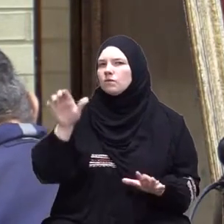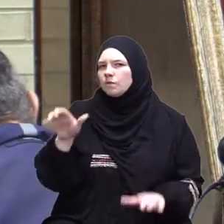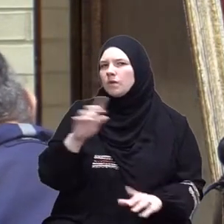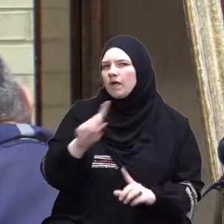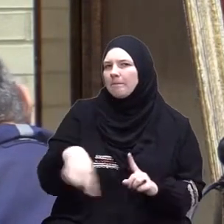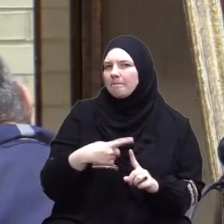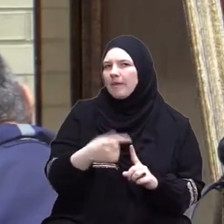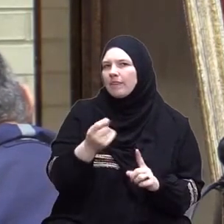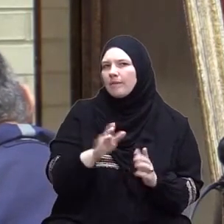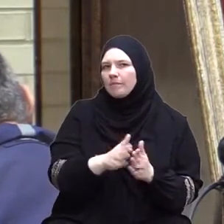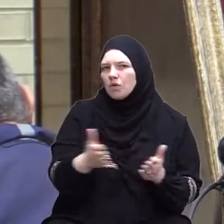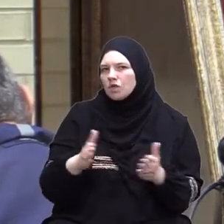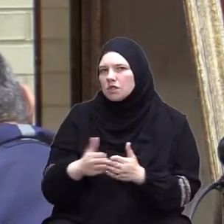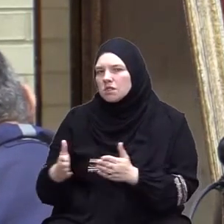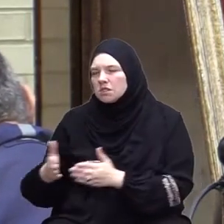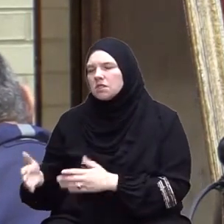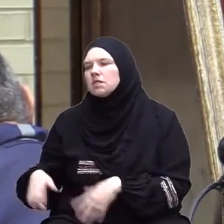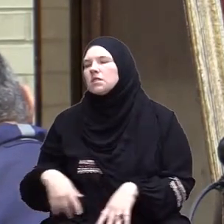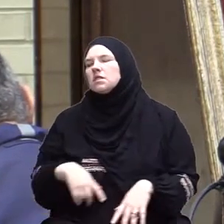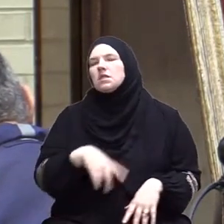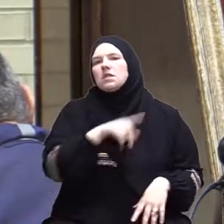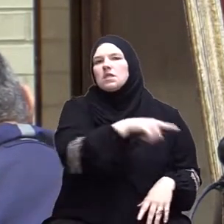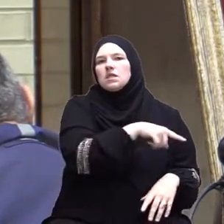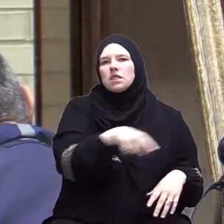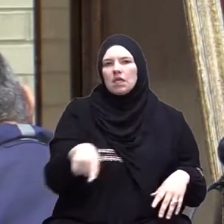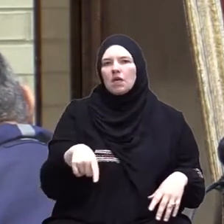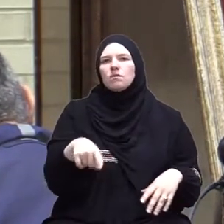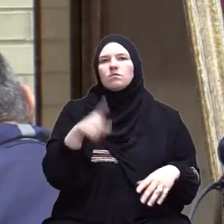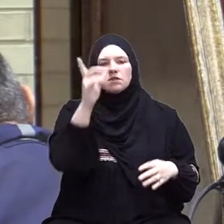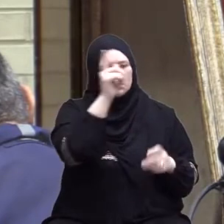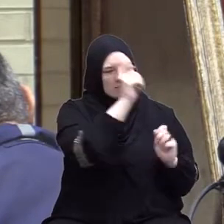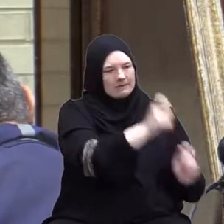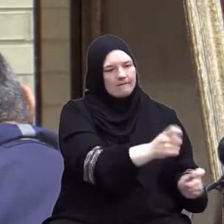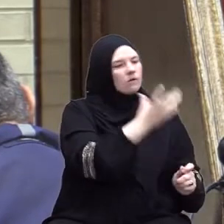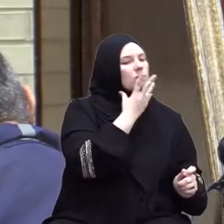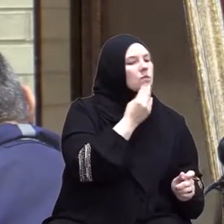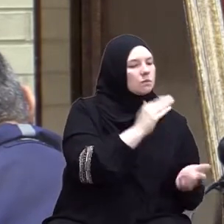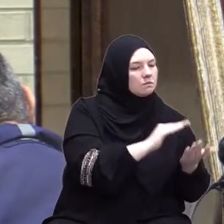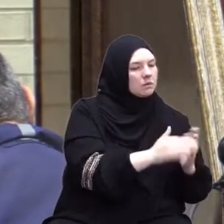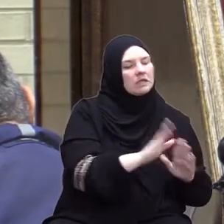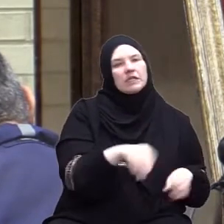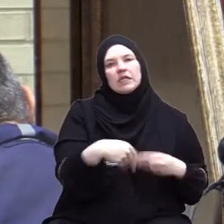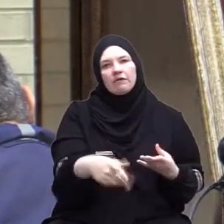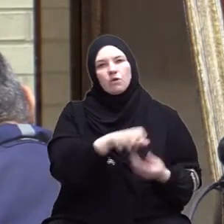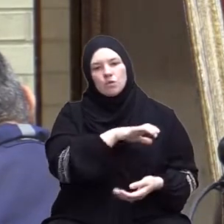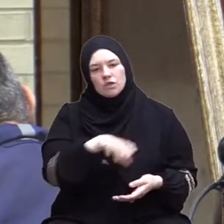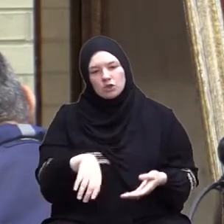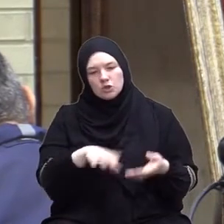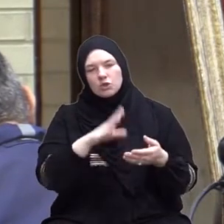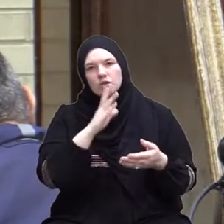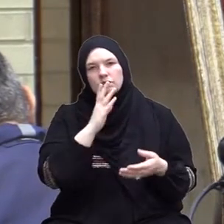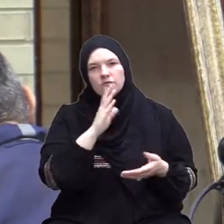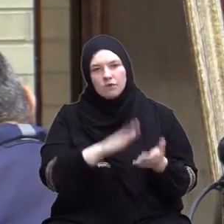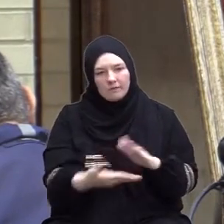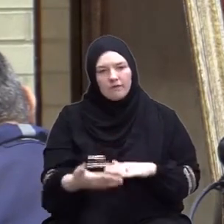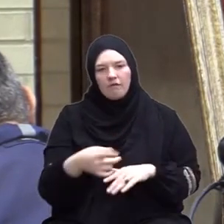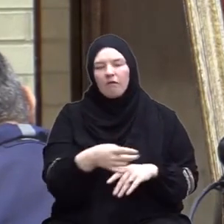about the books that were entrusted into their hand and then they squandered